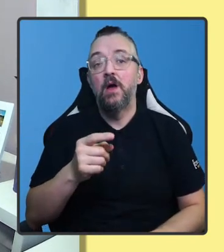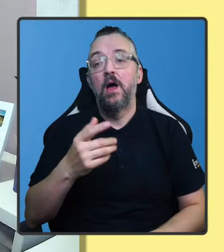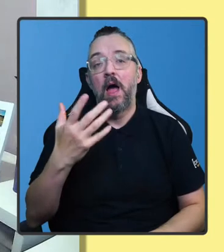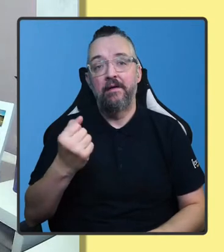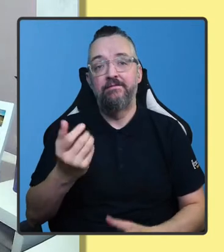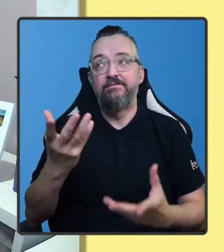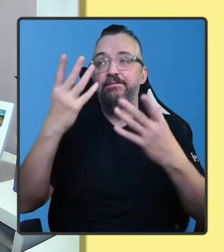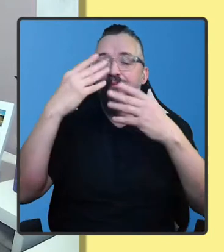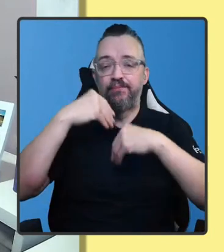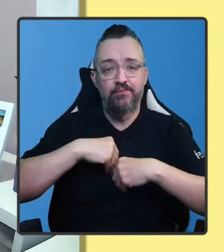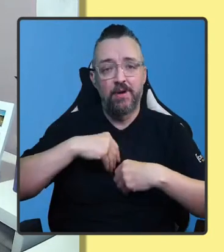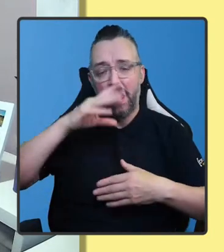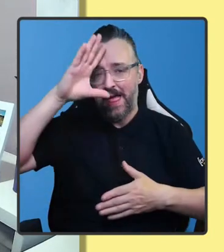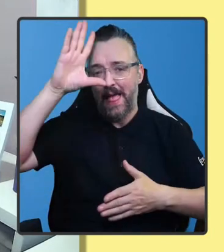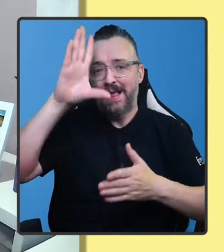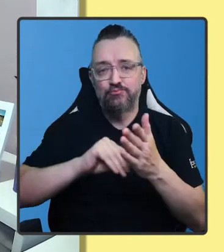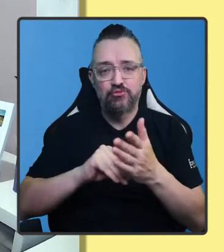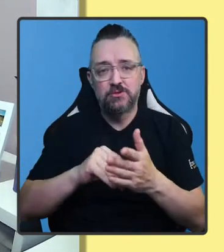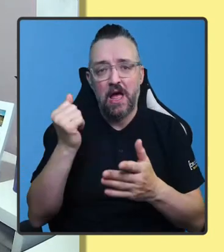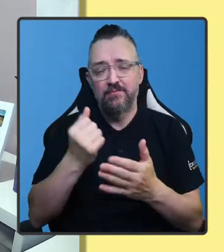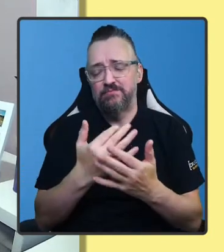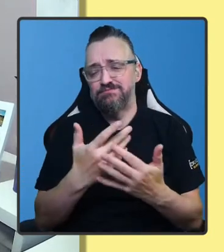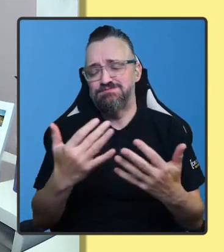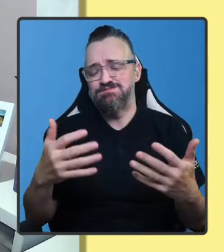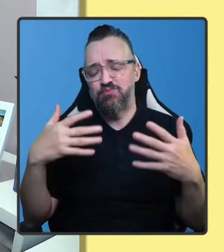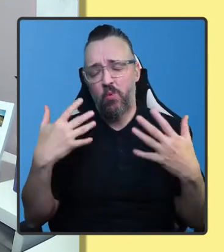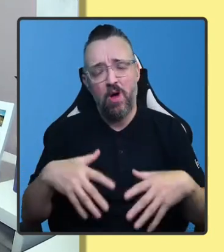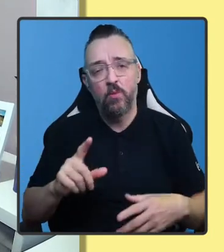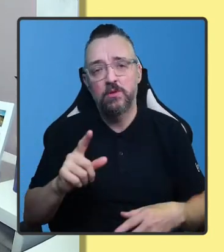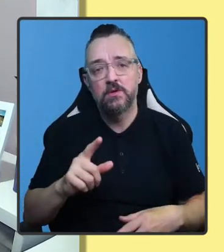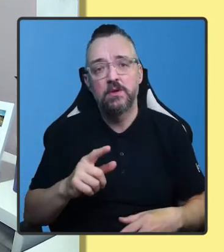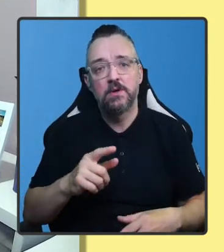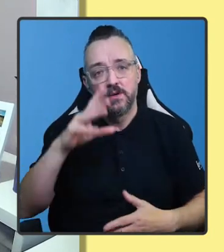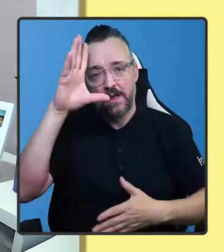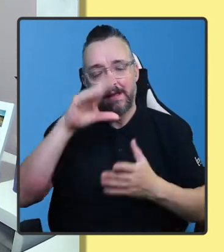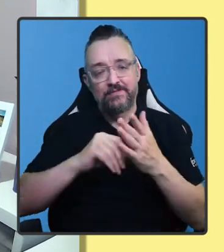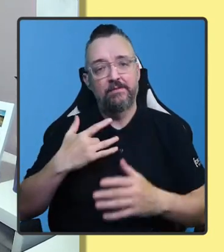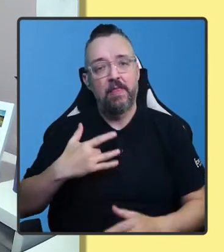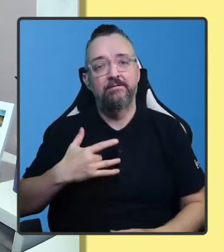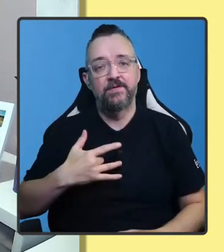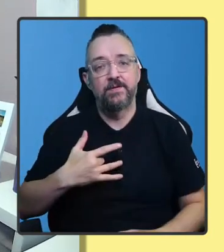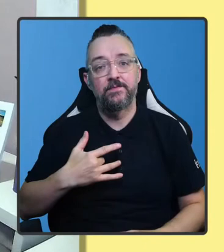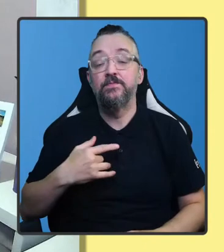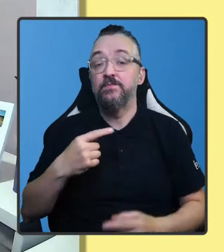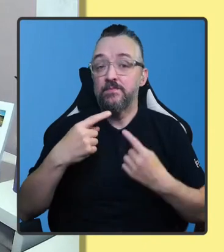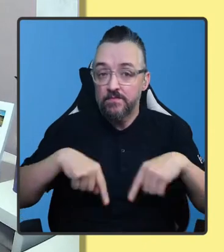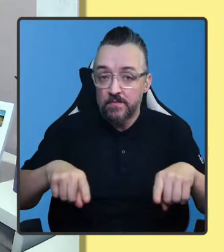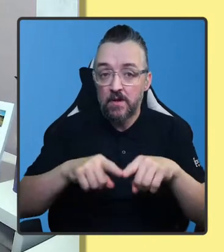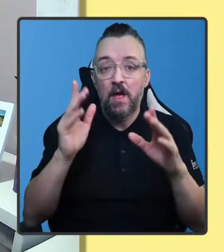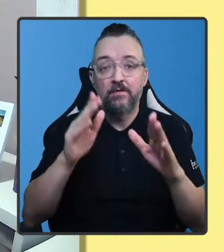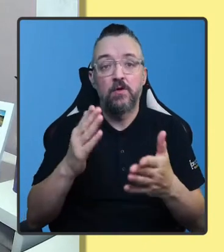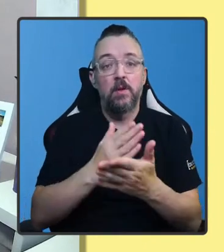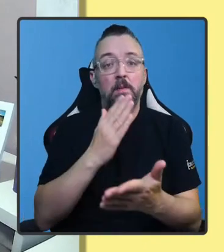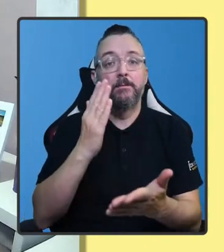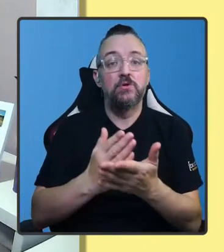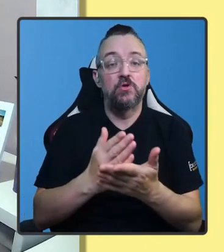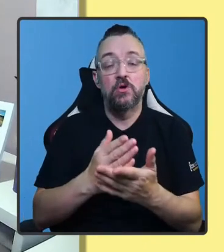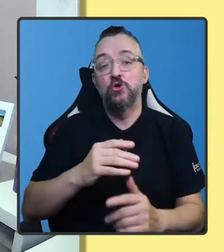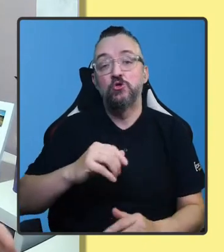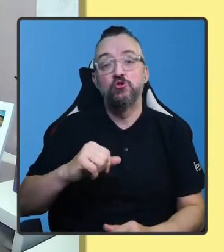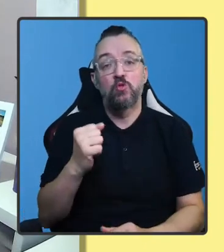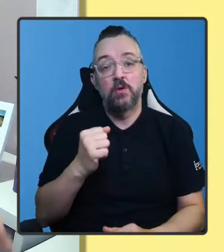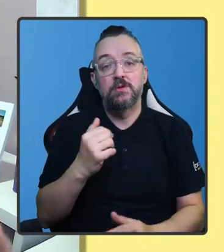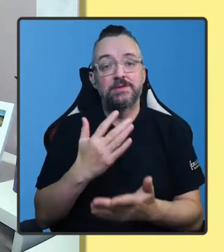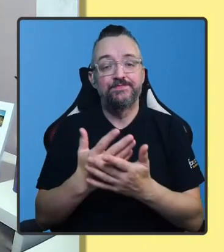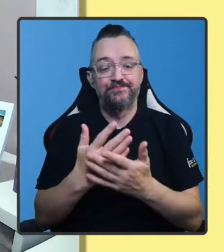comes with a huge amount of lived experience. And it's something that we need to listen to. We need to ensure that that Scotland is a better place,